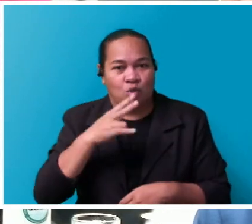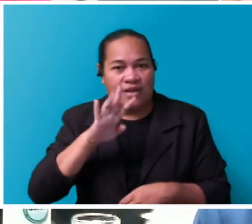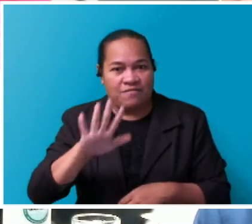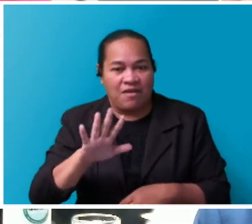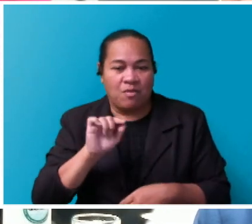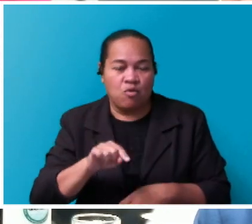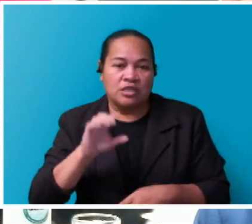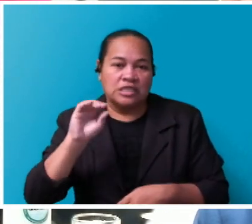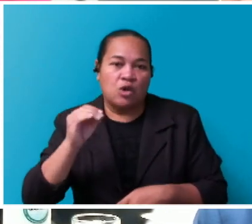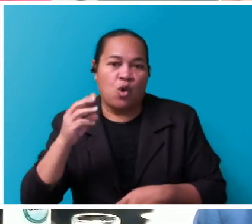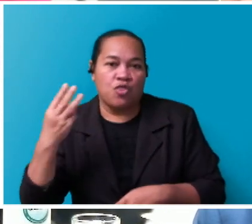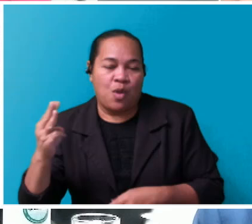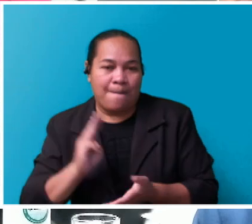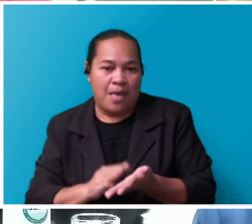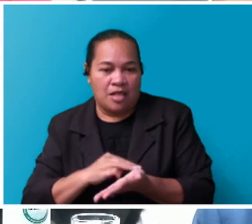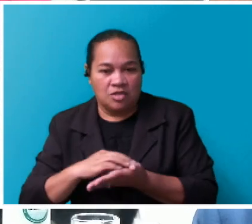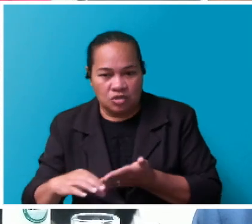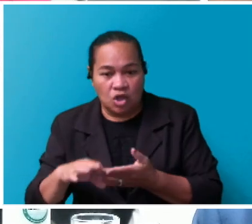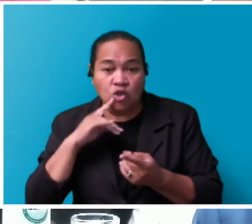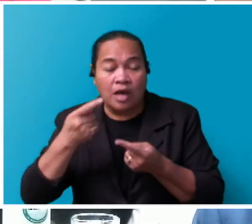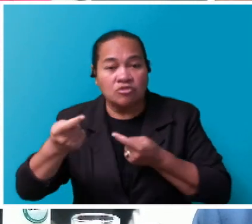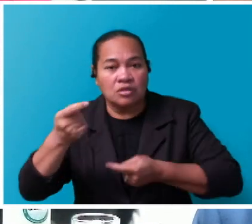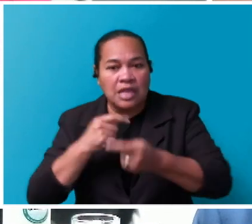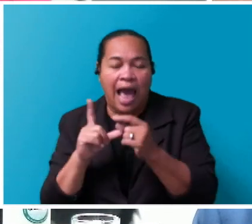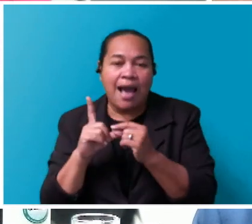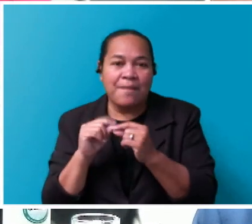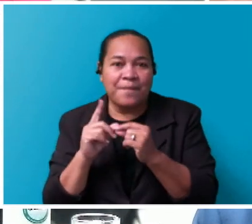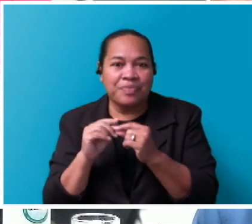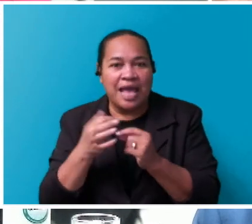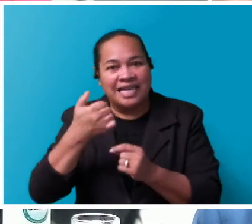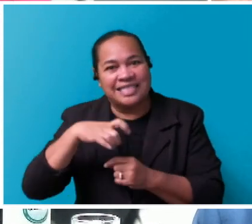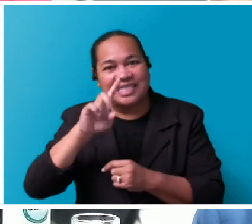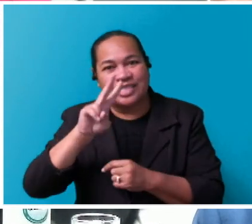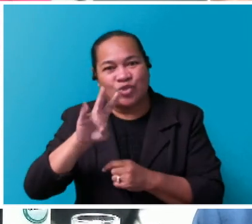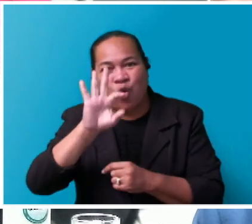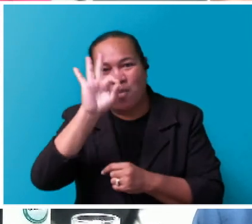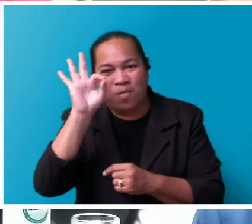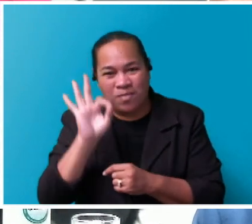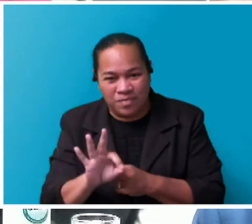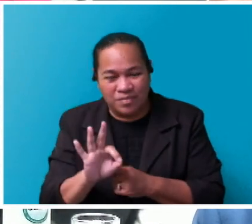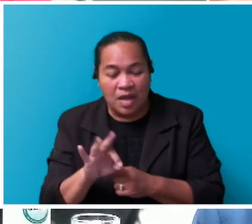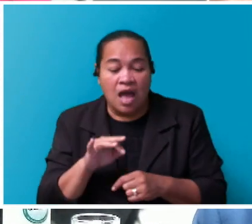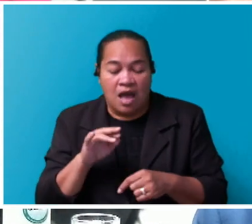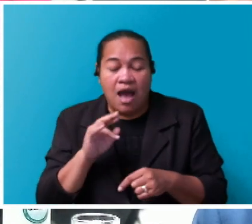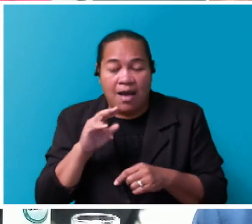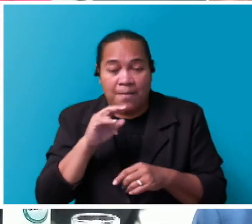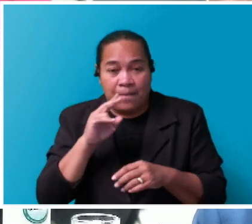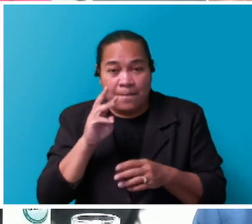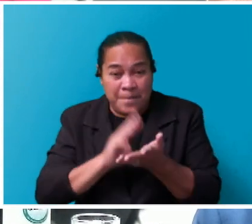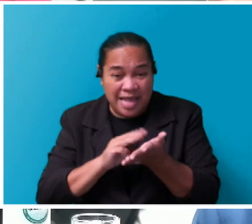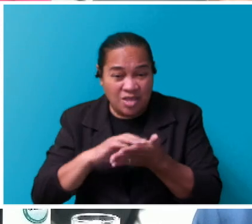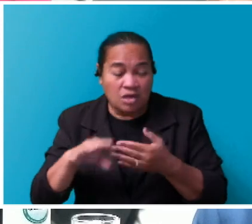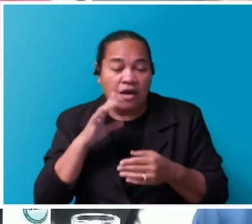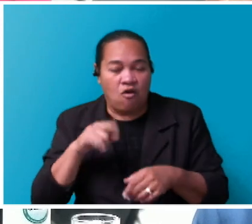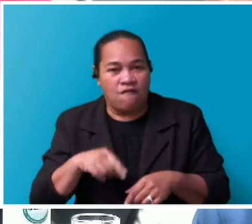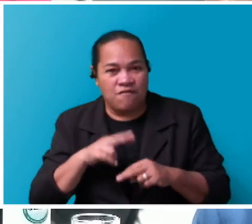$425.03 million, resulting in a trade surplus of $62.7 million for Fiji. Some of Fiji's